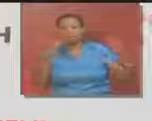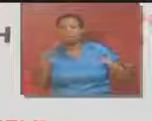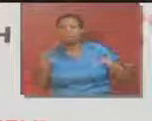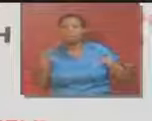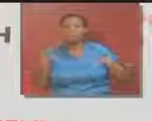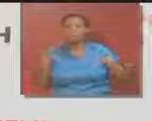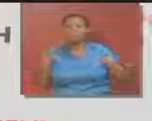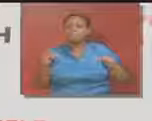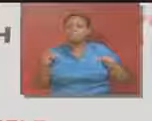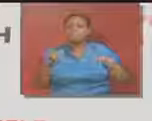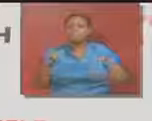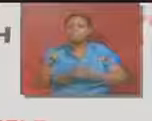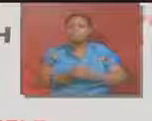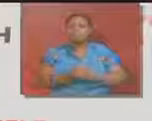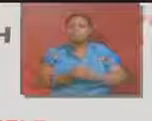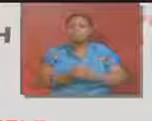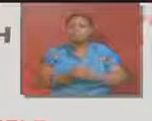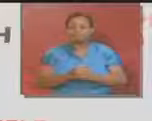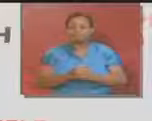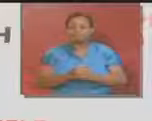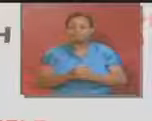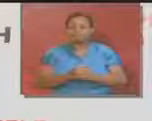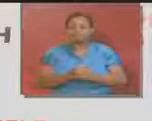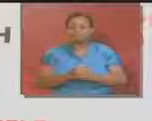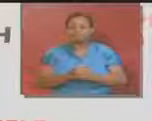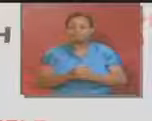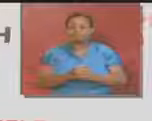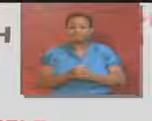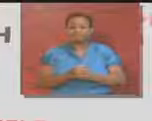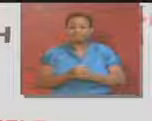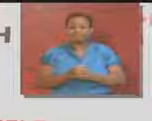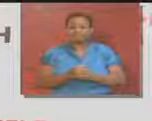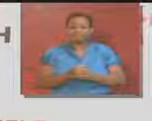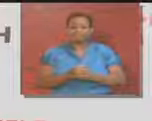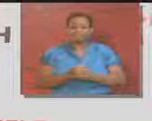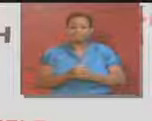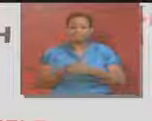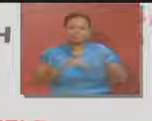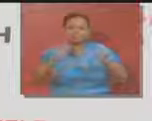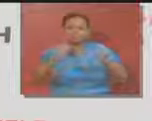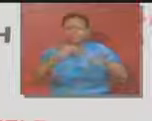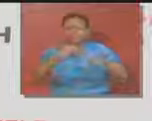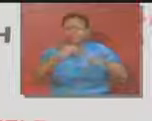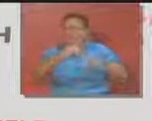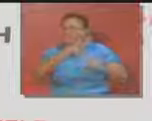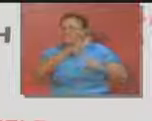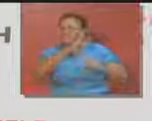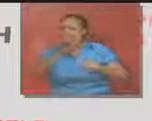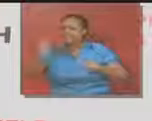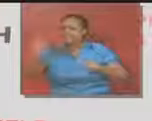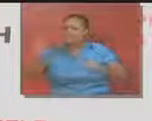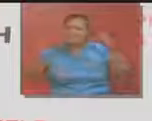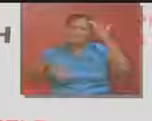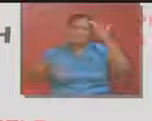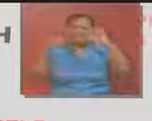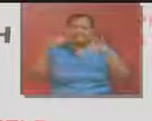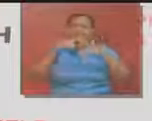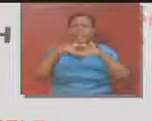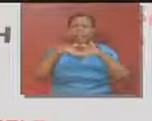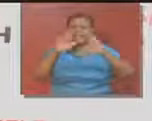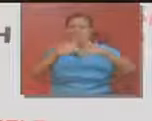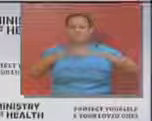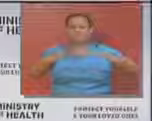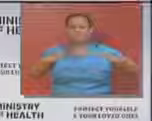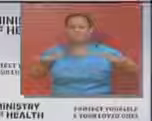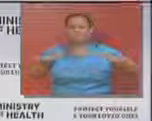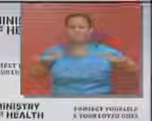fully into multi-system inflammatory syndrome in children, or MIS-C. We go to Dr.